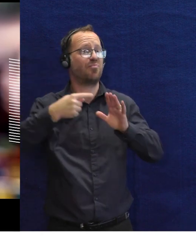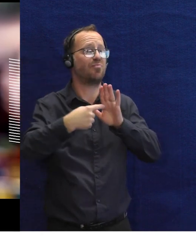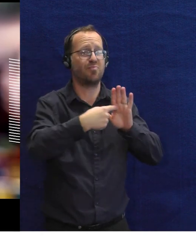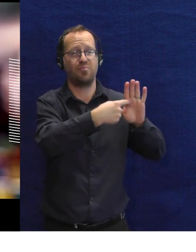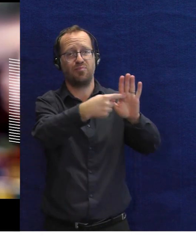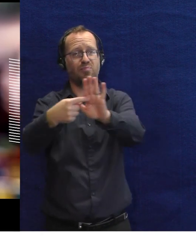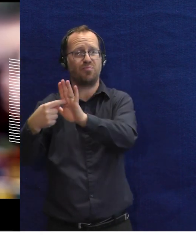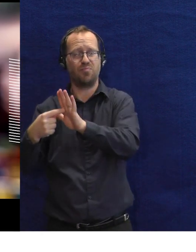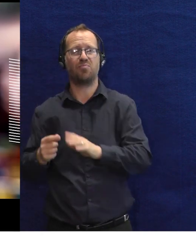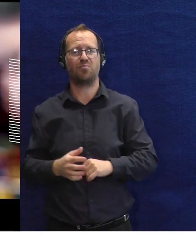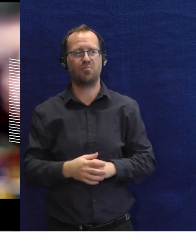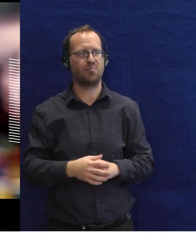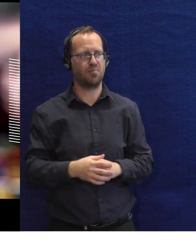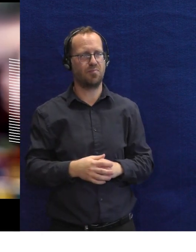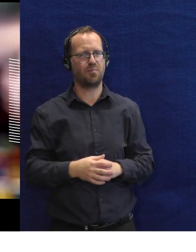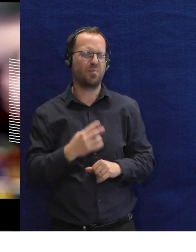here on the first desk.